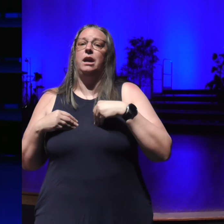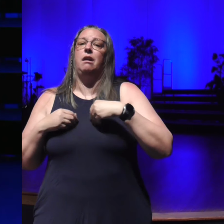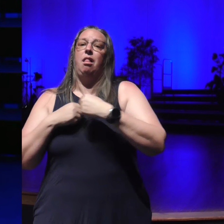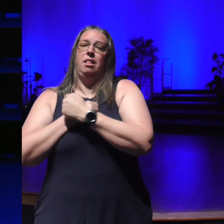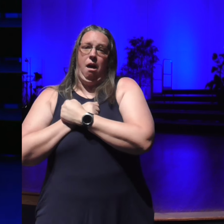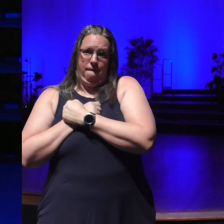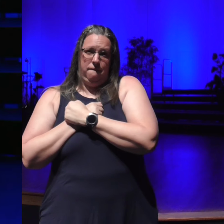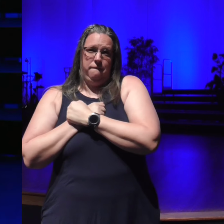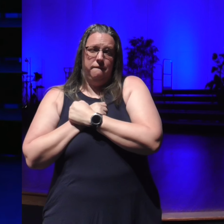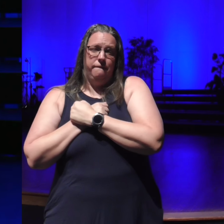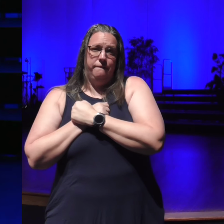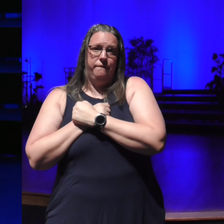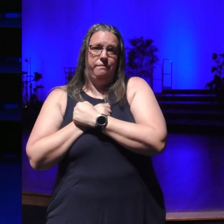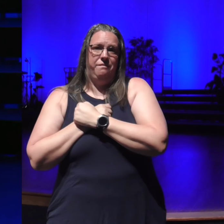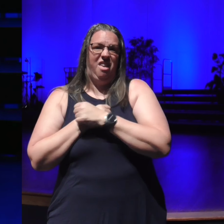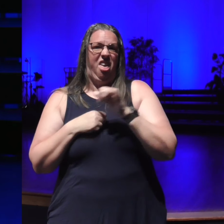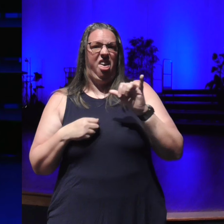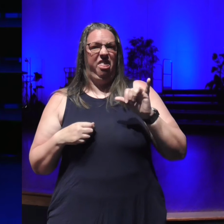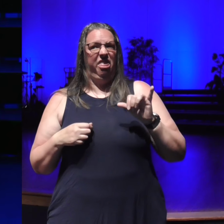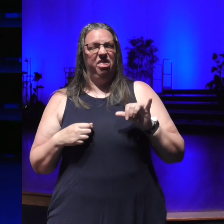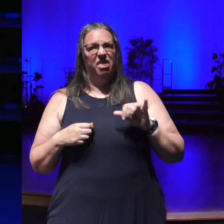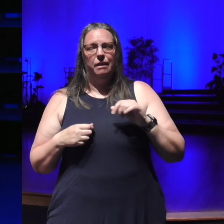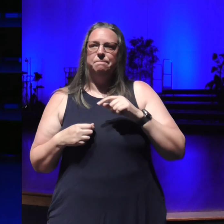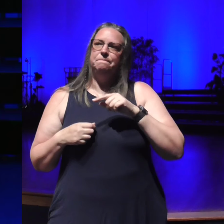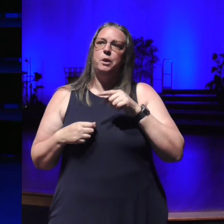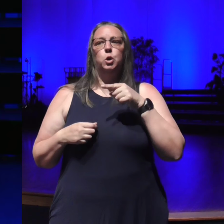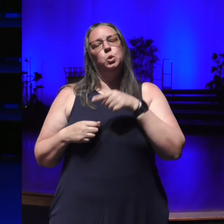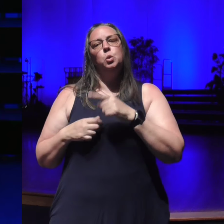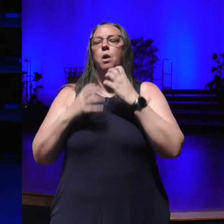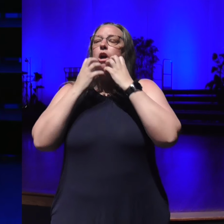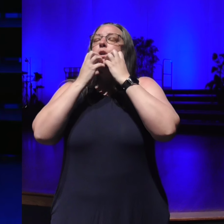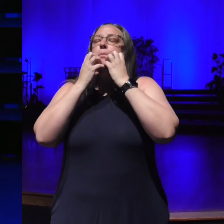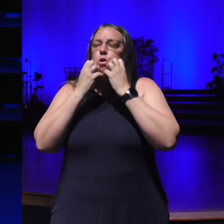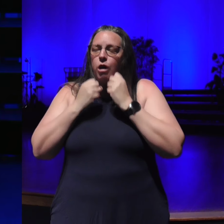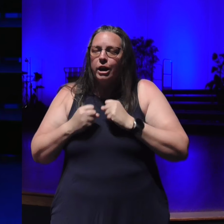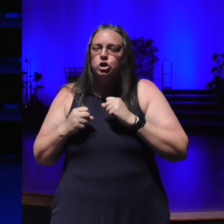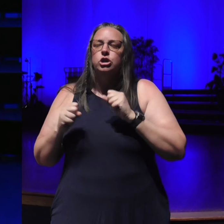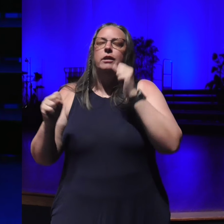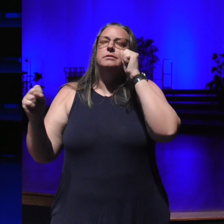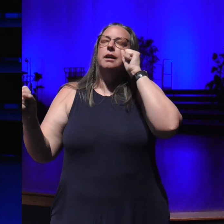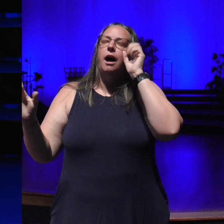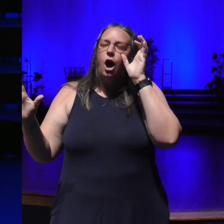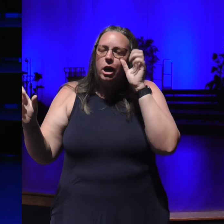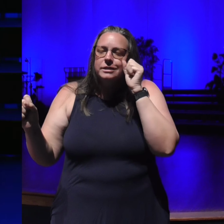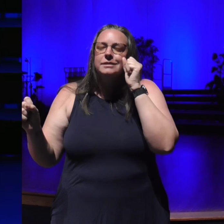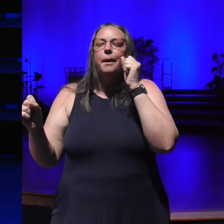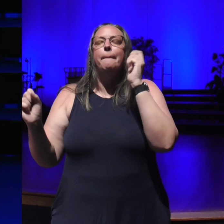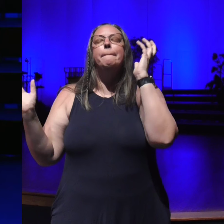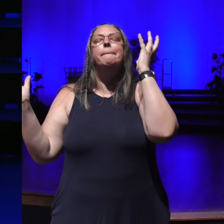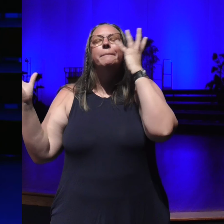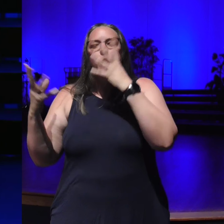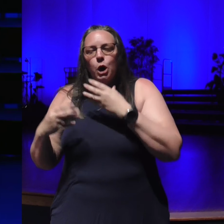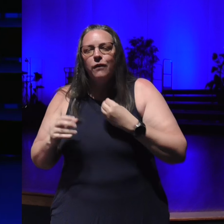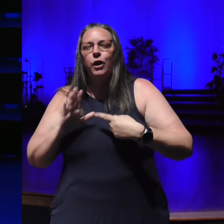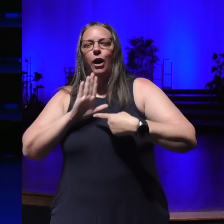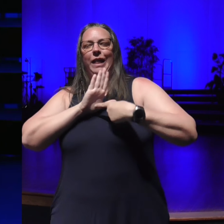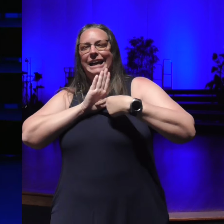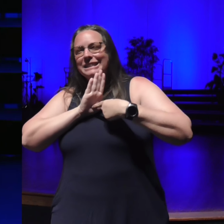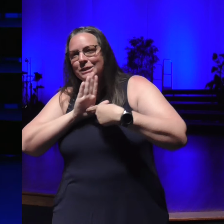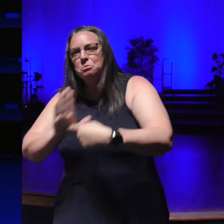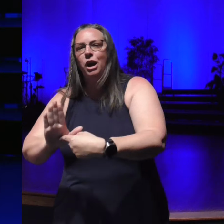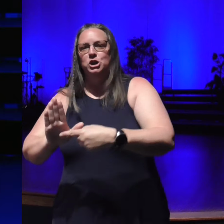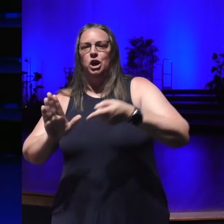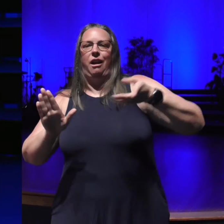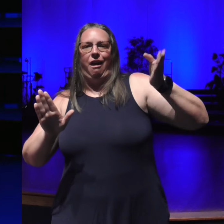You are a precious, awesome, beautiful expression of the divine in a universe